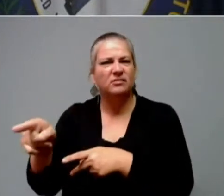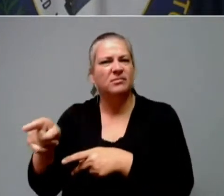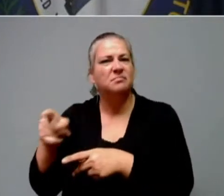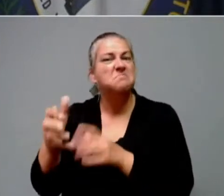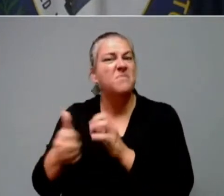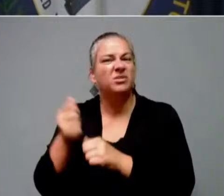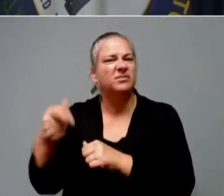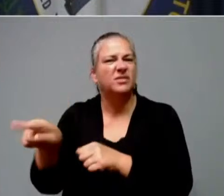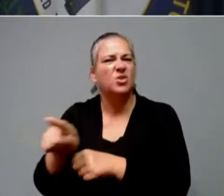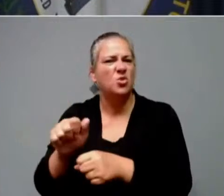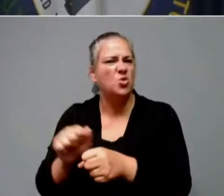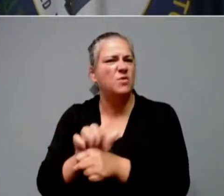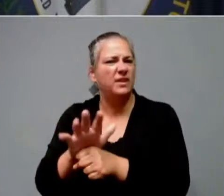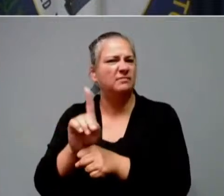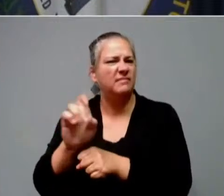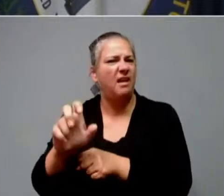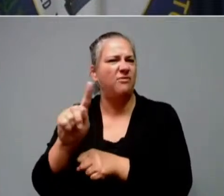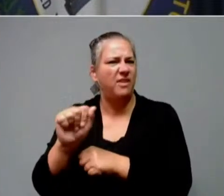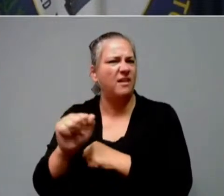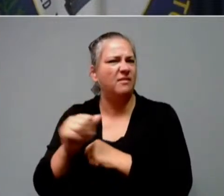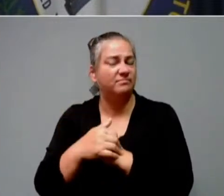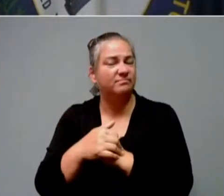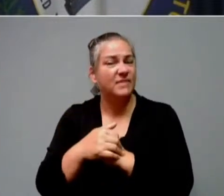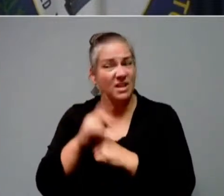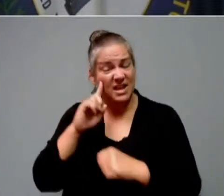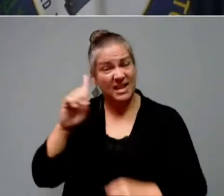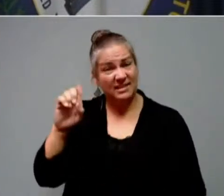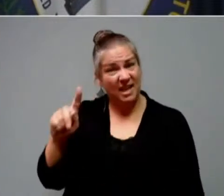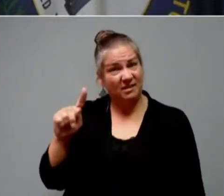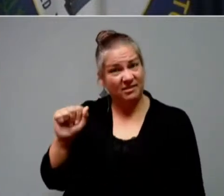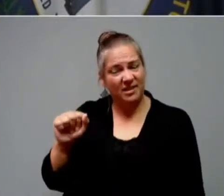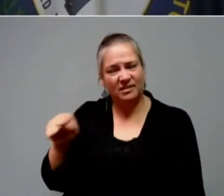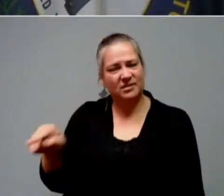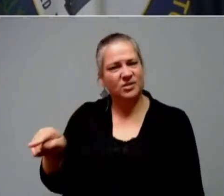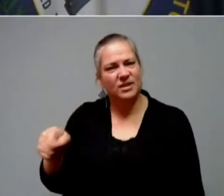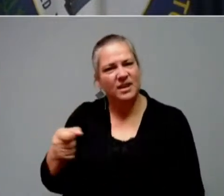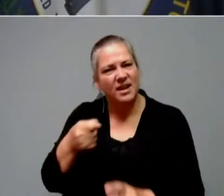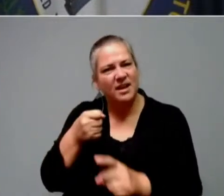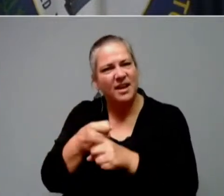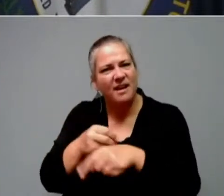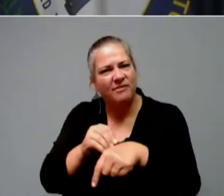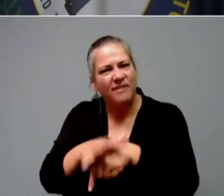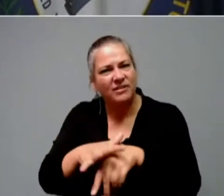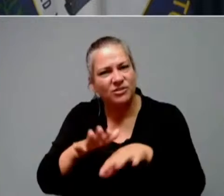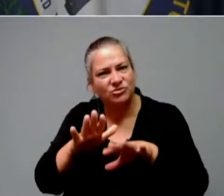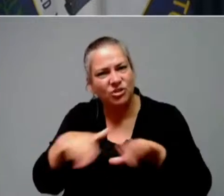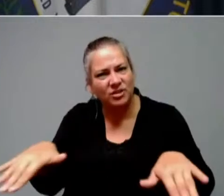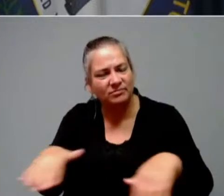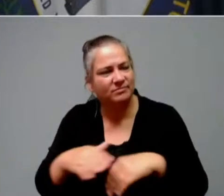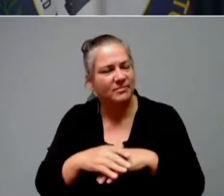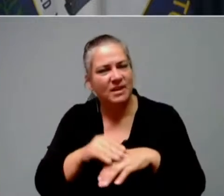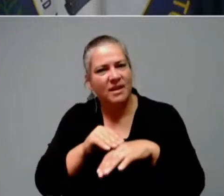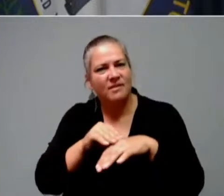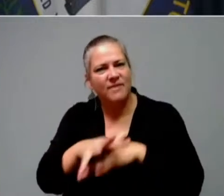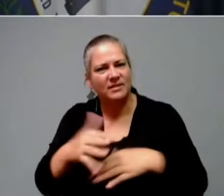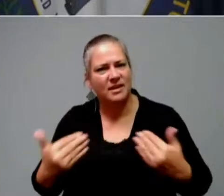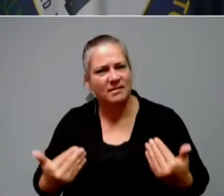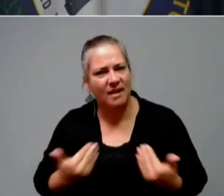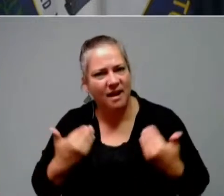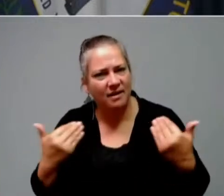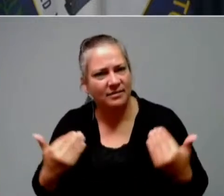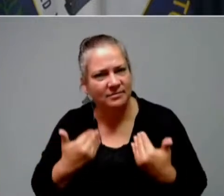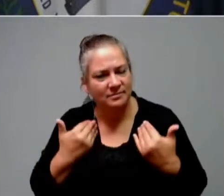As many have said, this variant is affecting our little ones and the younger people more than the earlier COVID-19